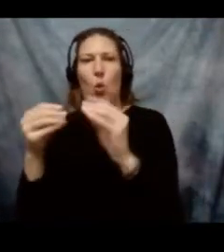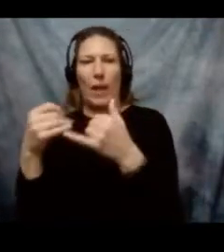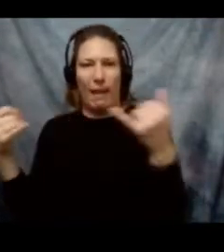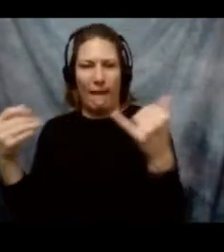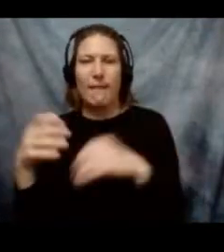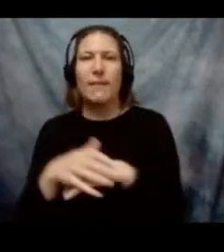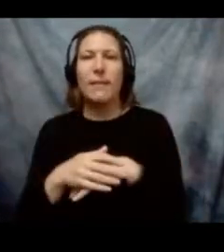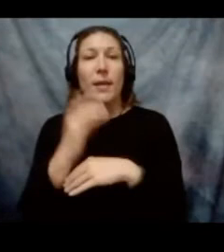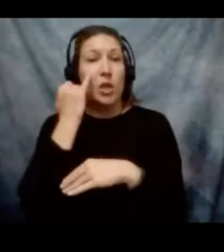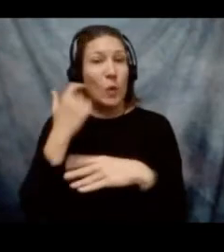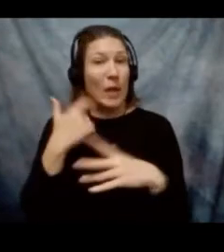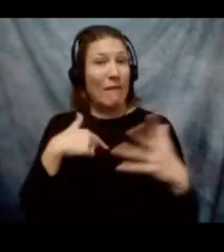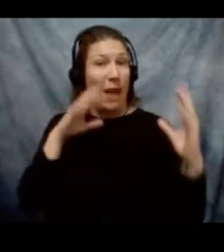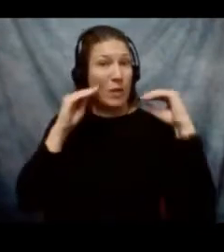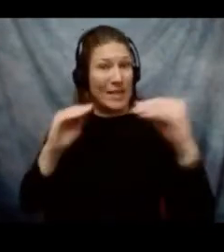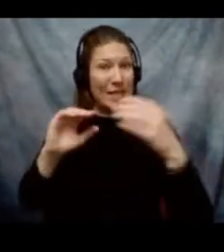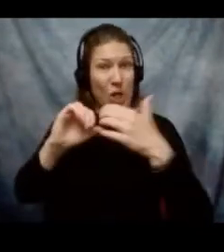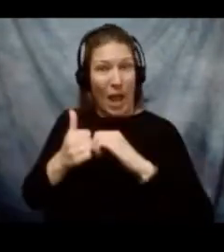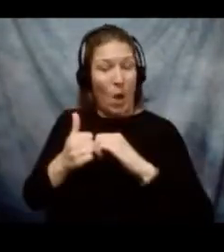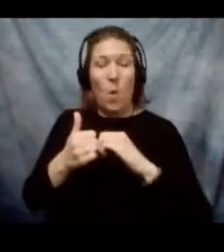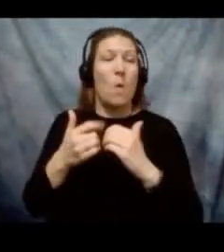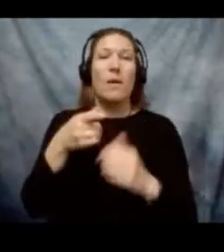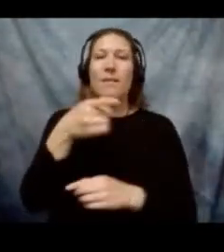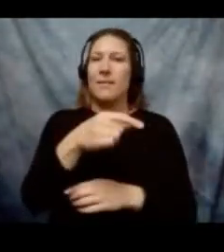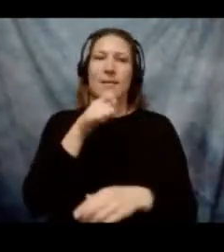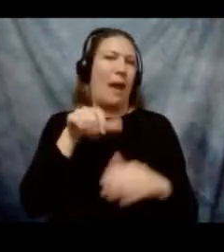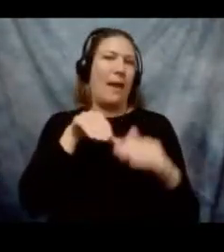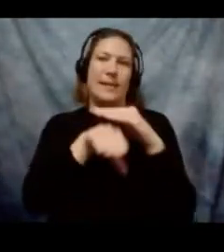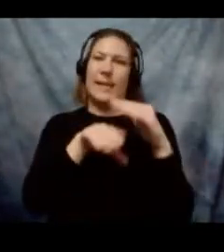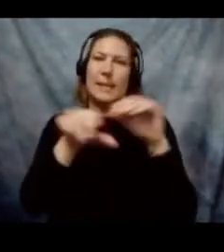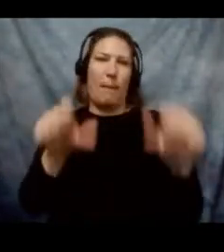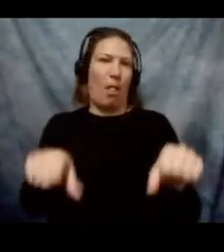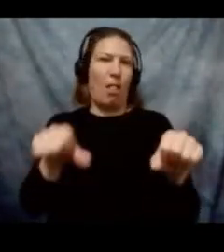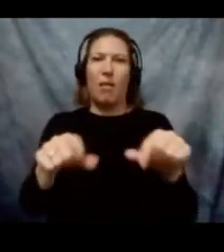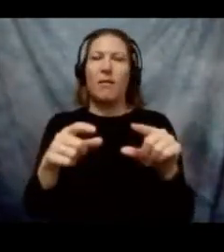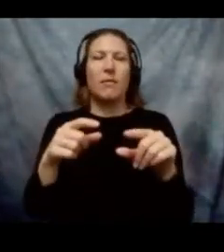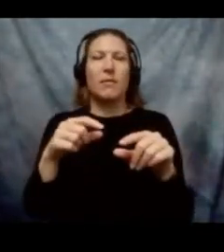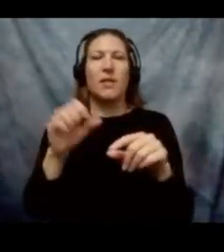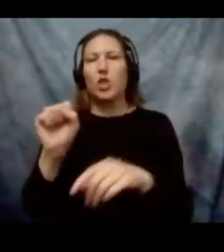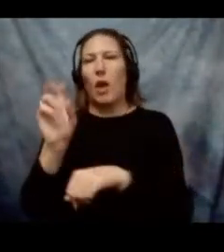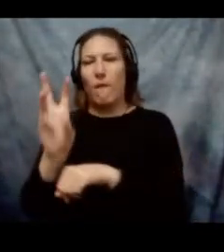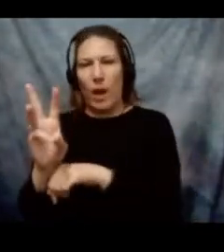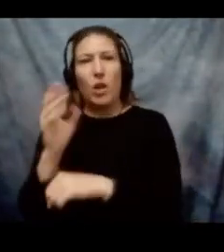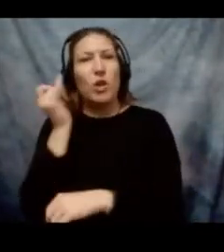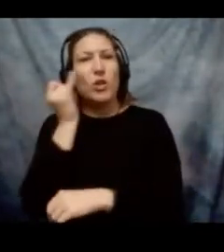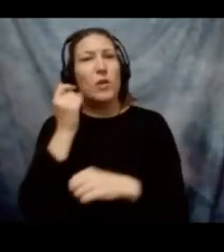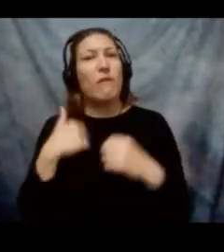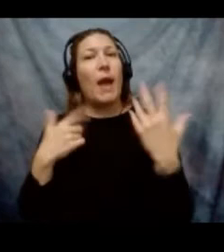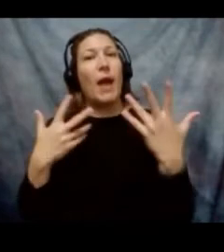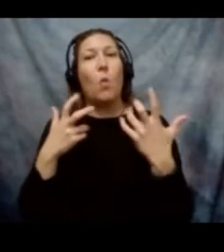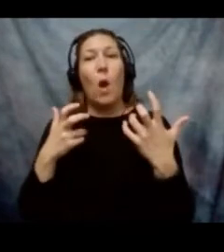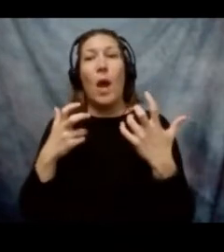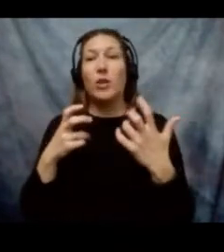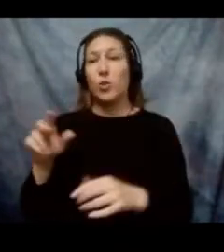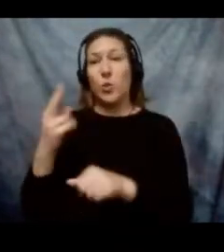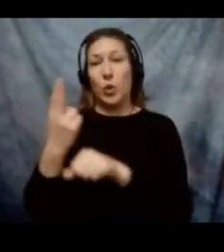accessible software. So if I want to insert a button with a mouse, I can. Great, look, I just added a button. Look at me